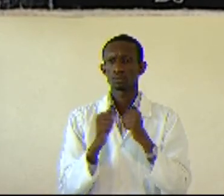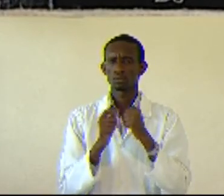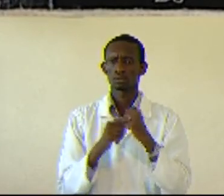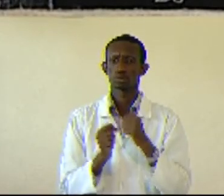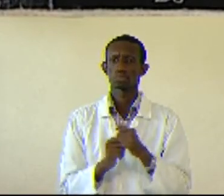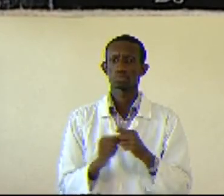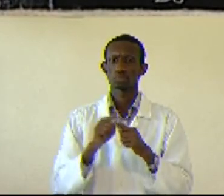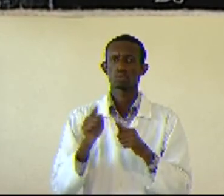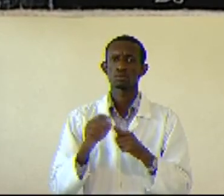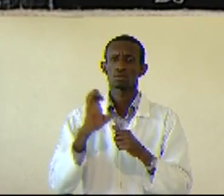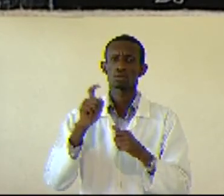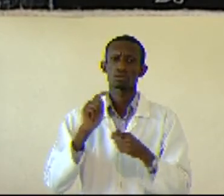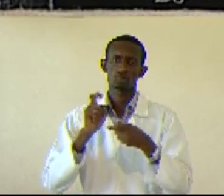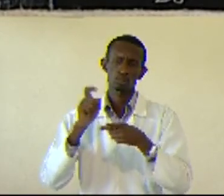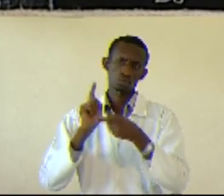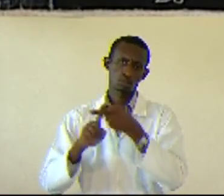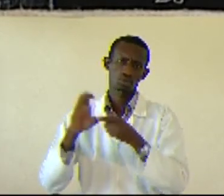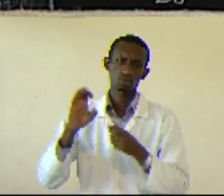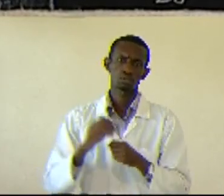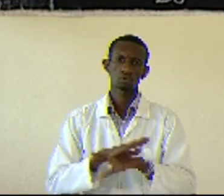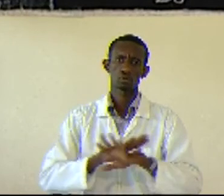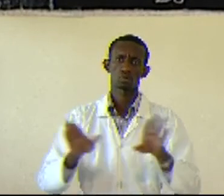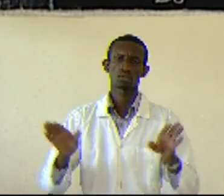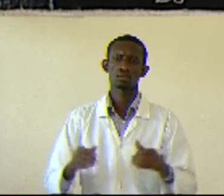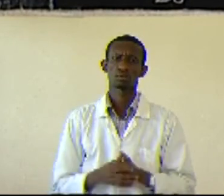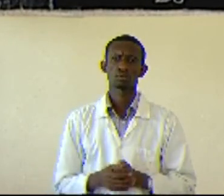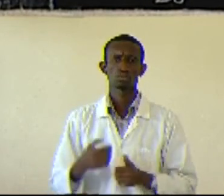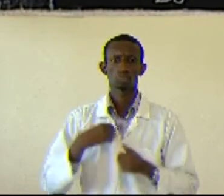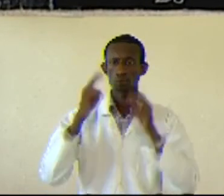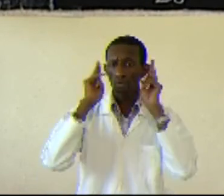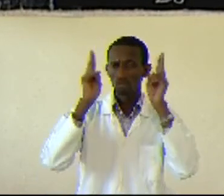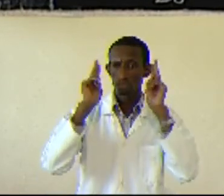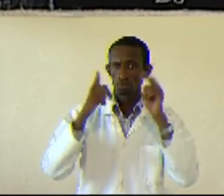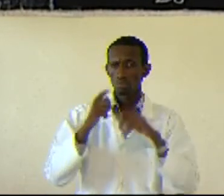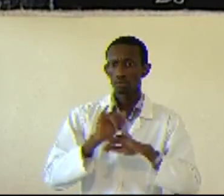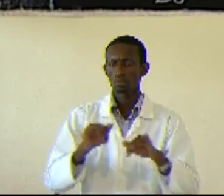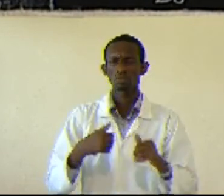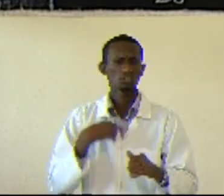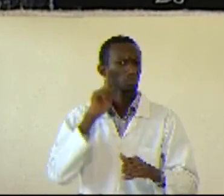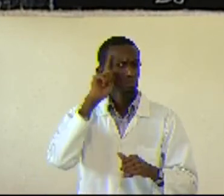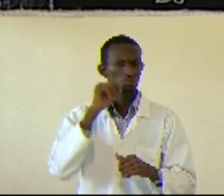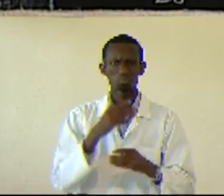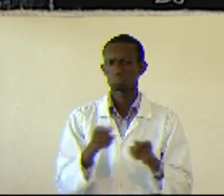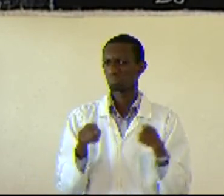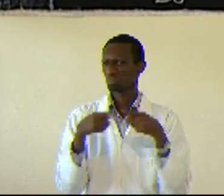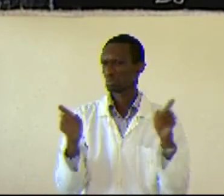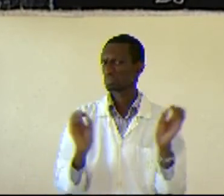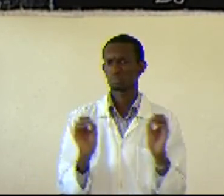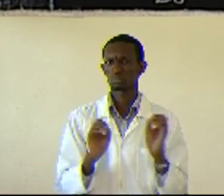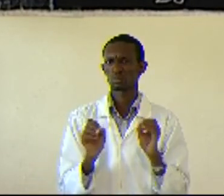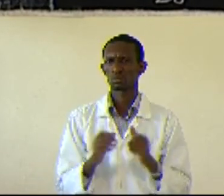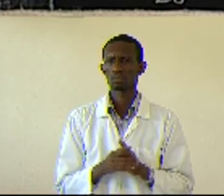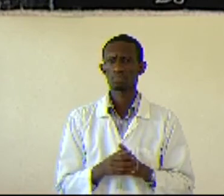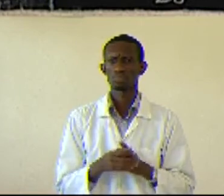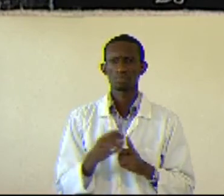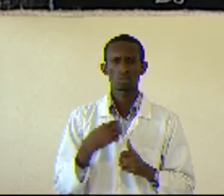inverse of x plus c, and I'm done. I hope your answers are not different from these ones, isn't it? I